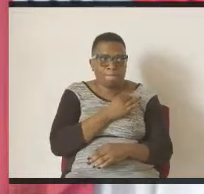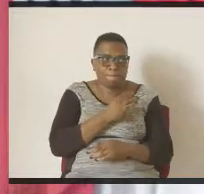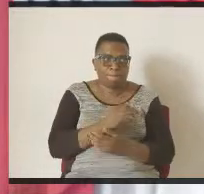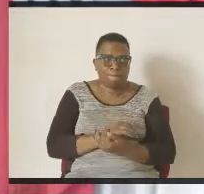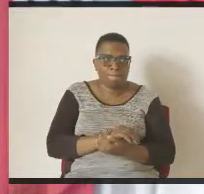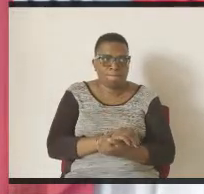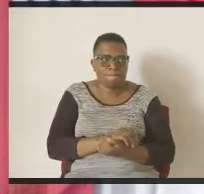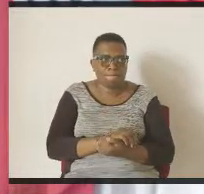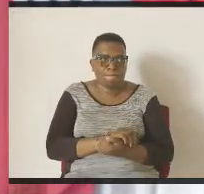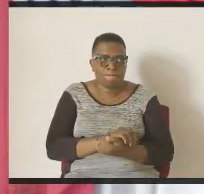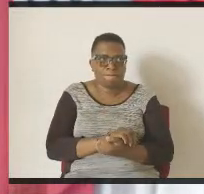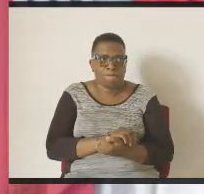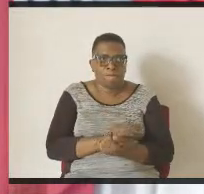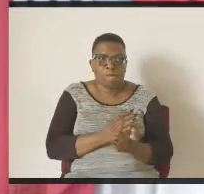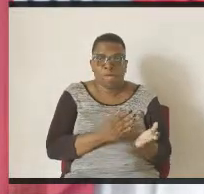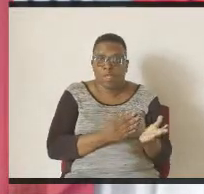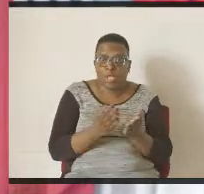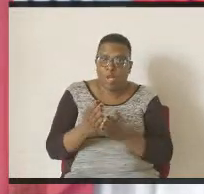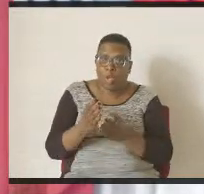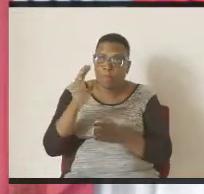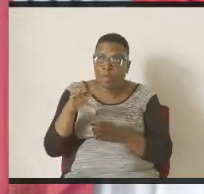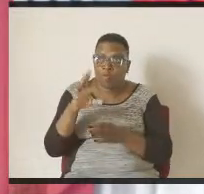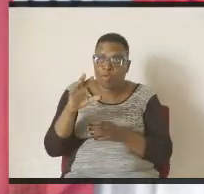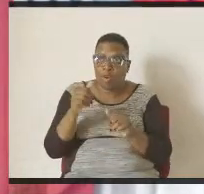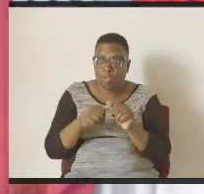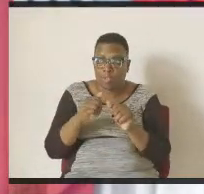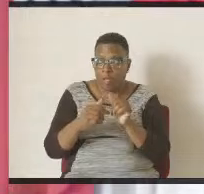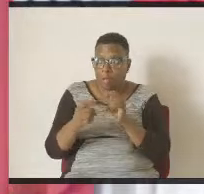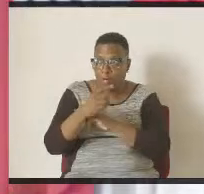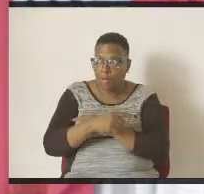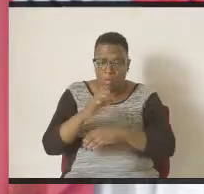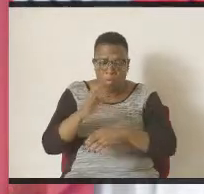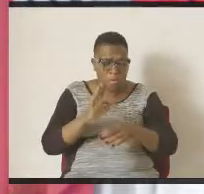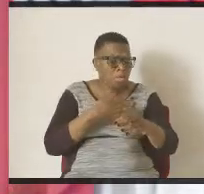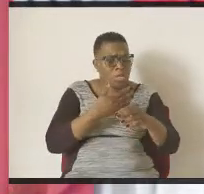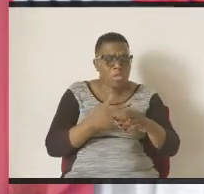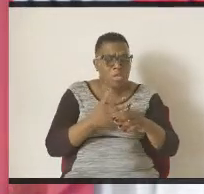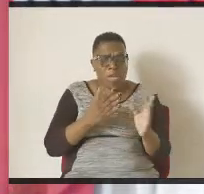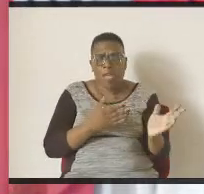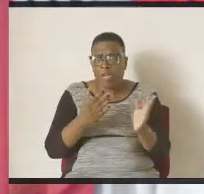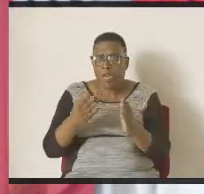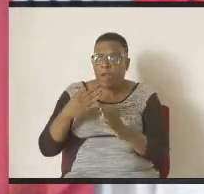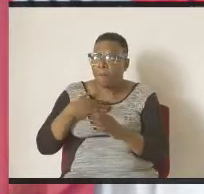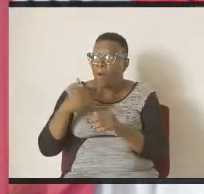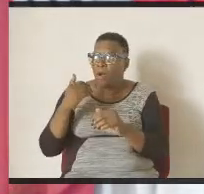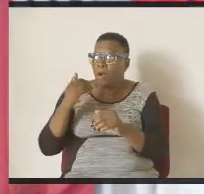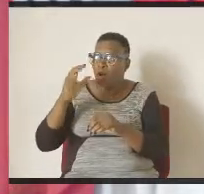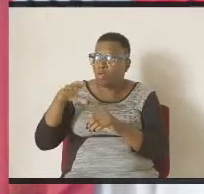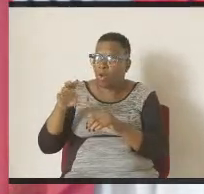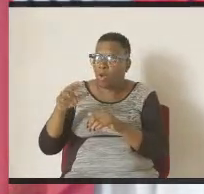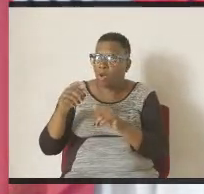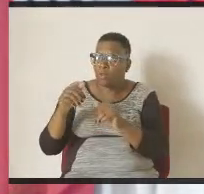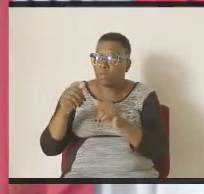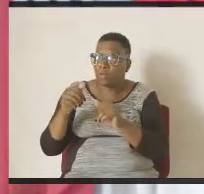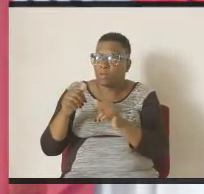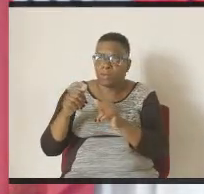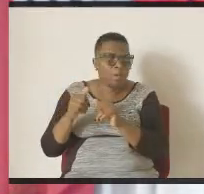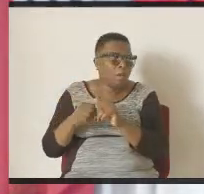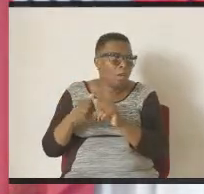to take up your cross daily. We heard it sung in the song from our sister's audition for the choir this